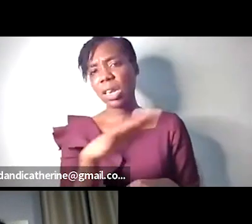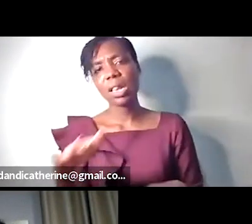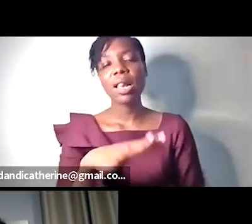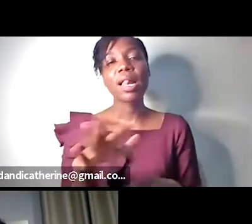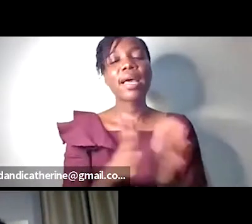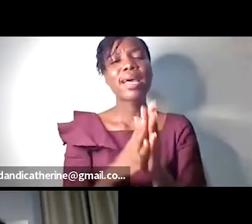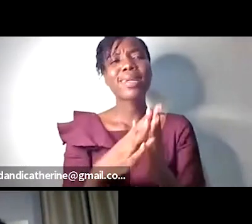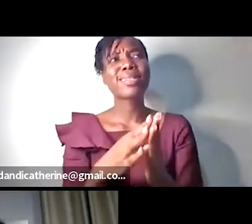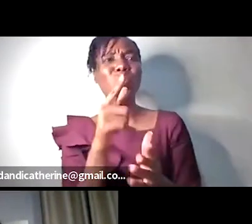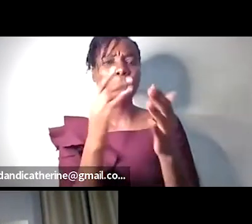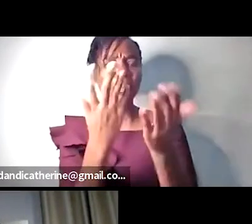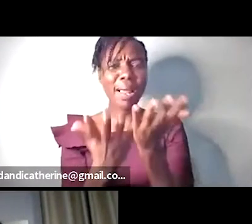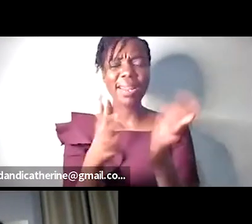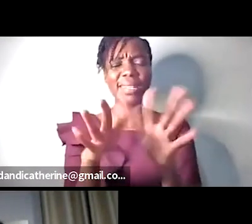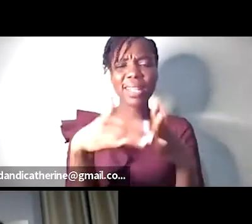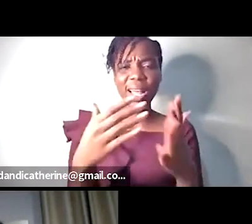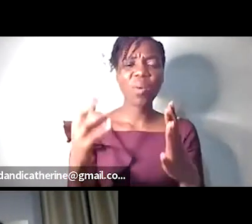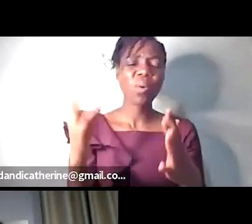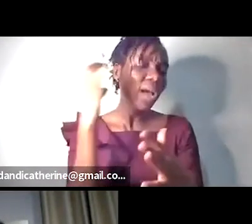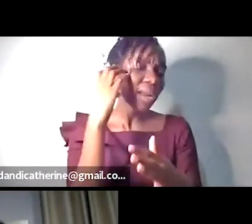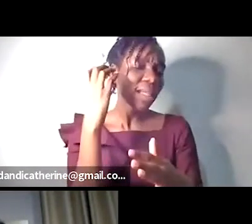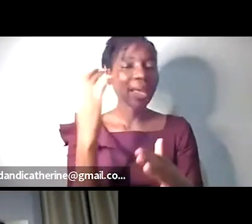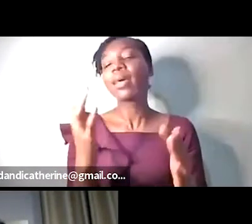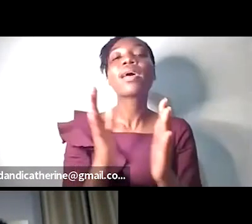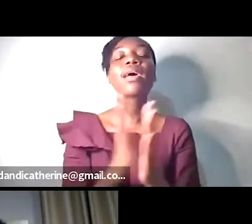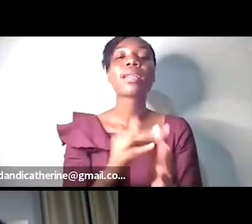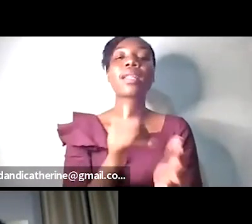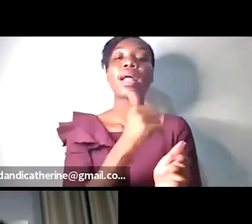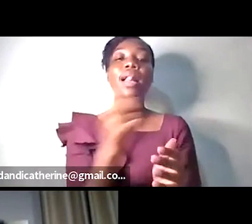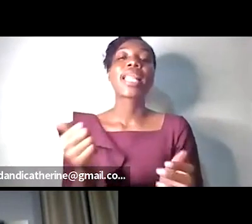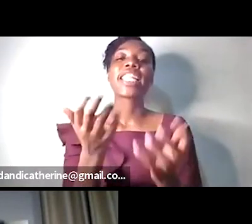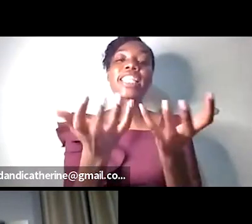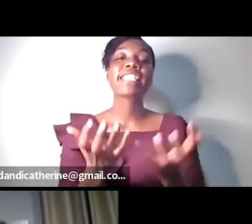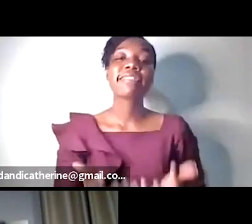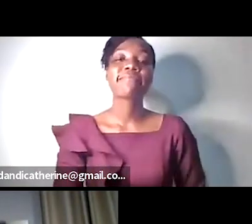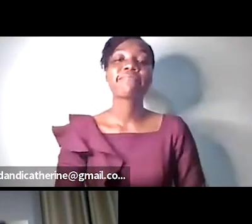between career aspirations and family demands? Maybe you can share your insights.